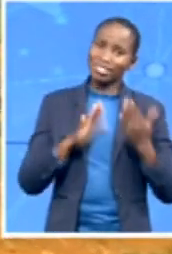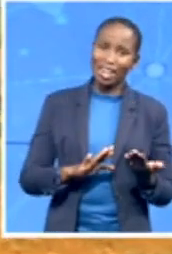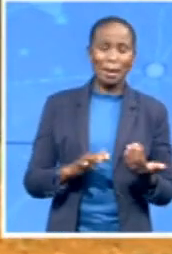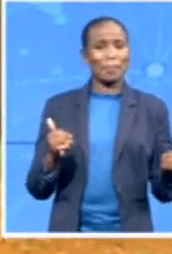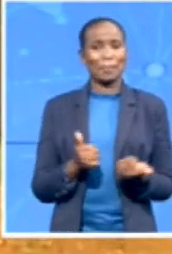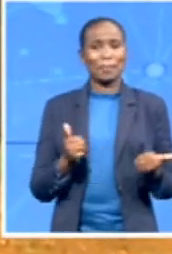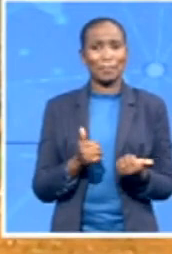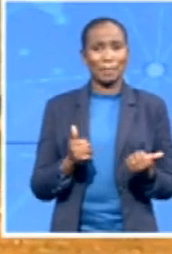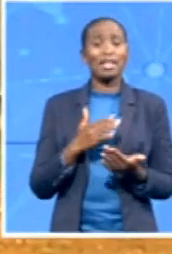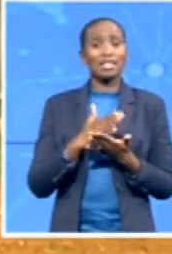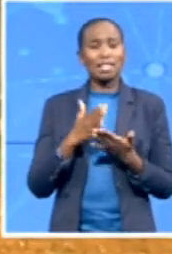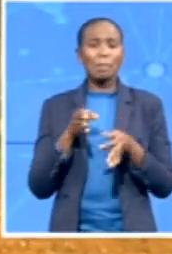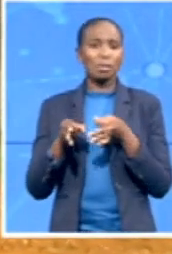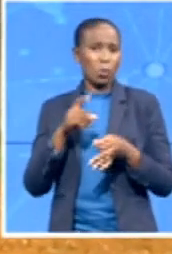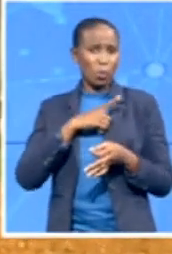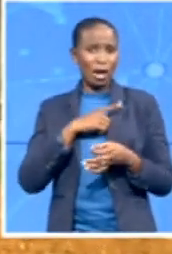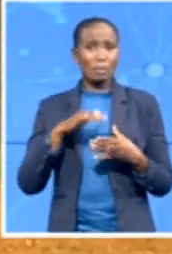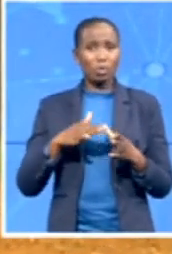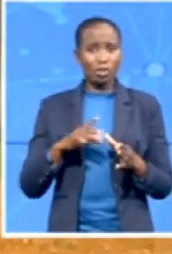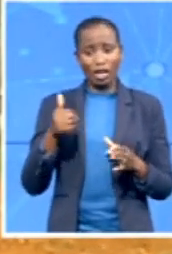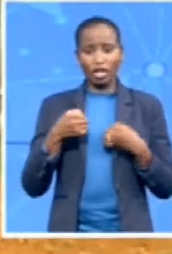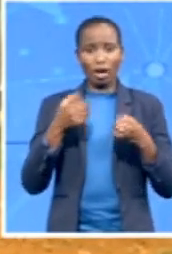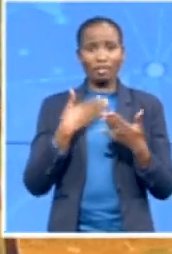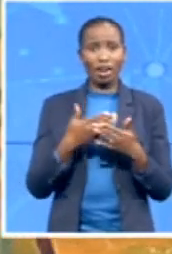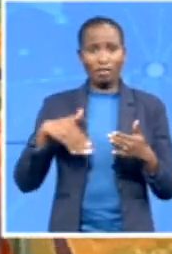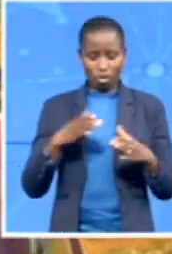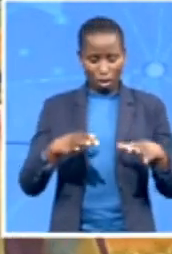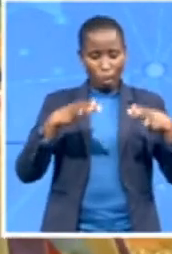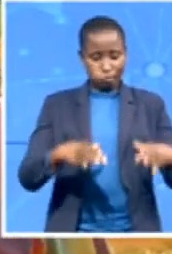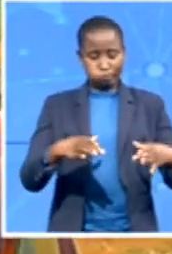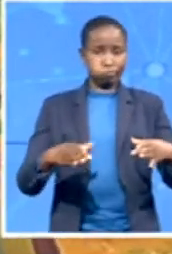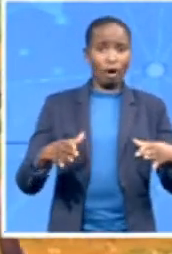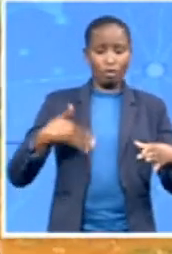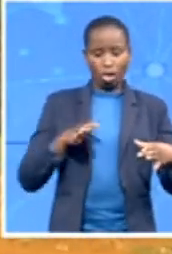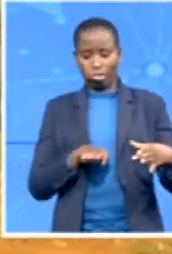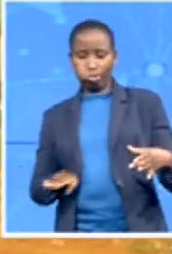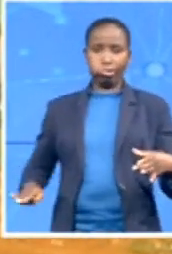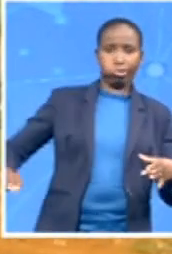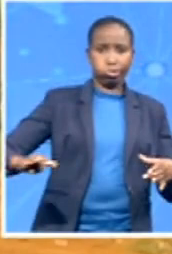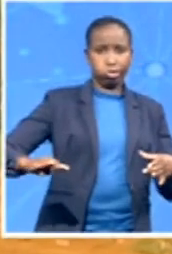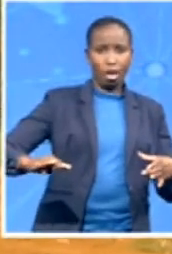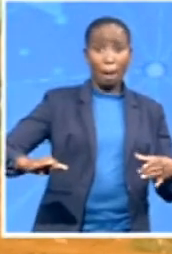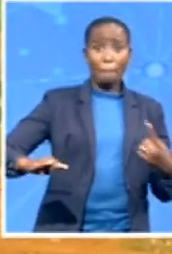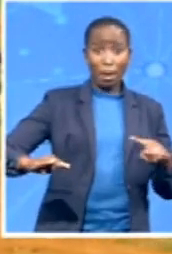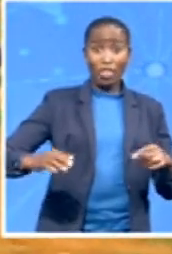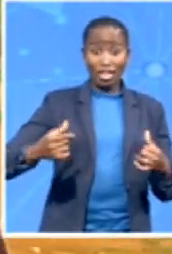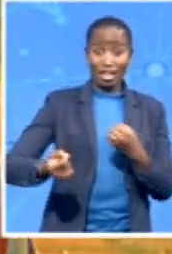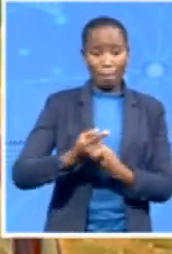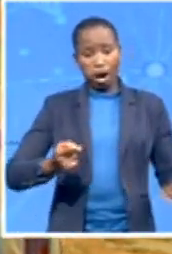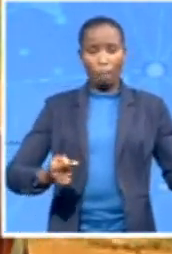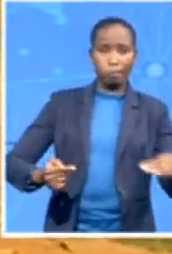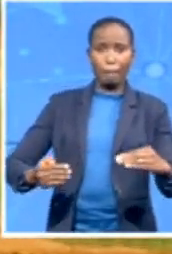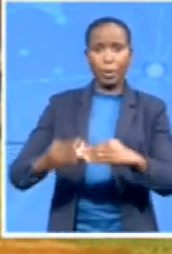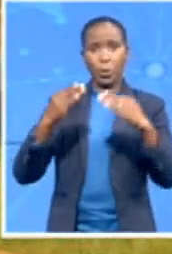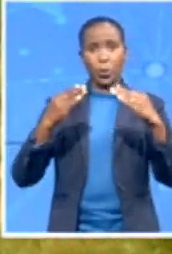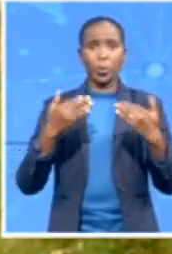trying to dug a pothole. You know, if that is anything to go by, then it is truly a death trap. But let me bring one of